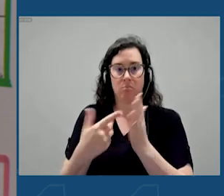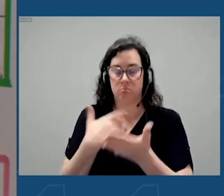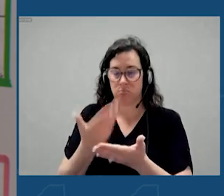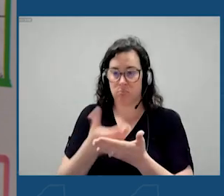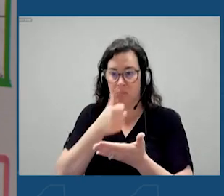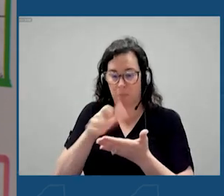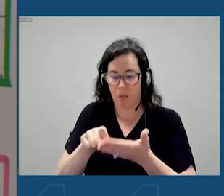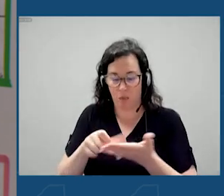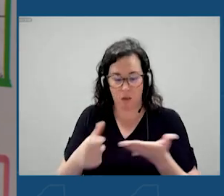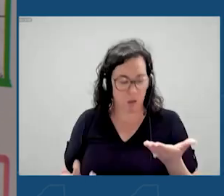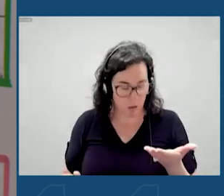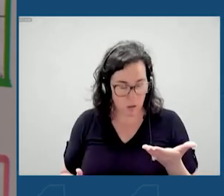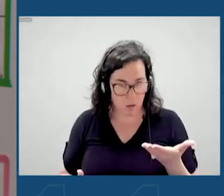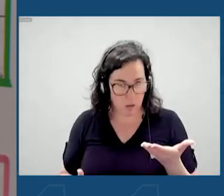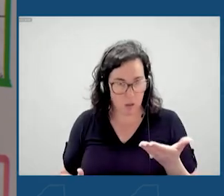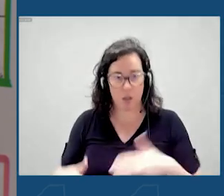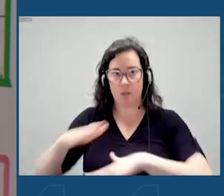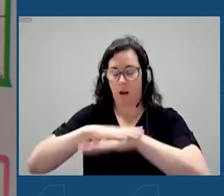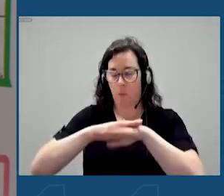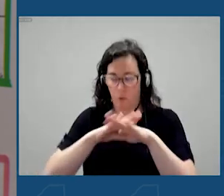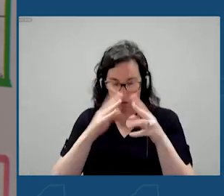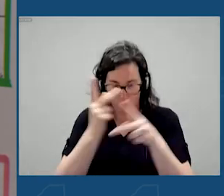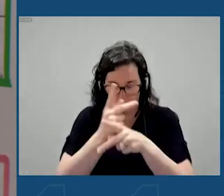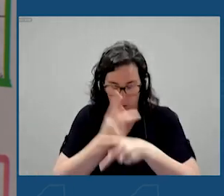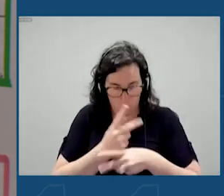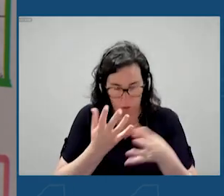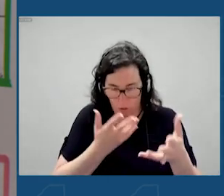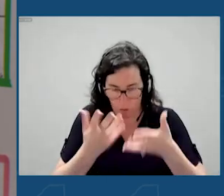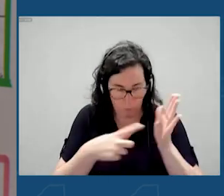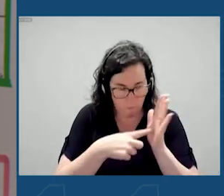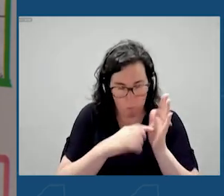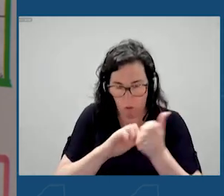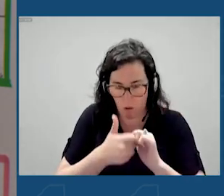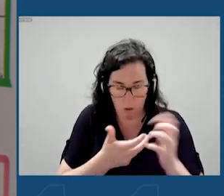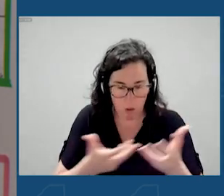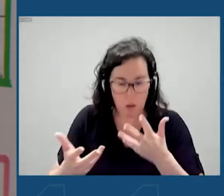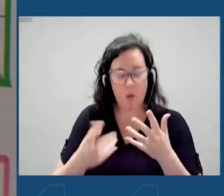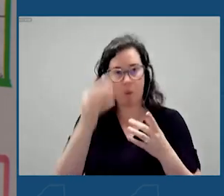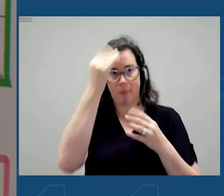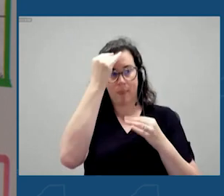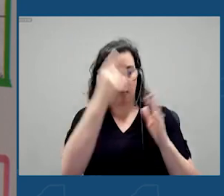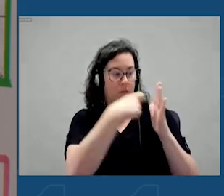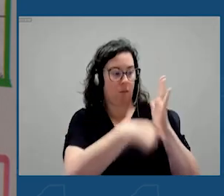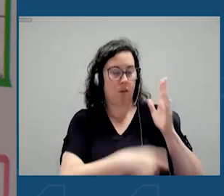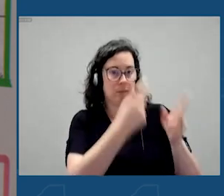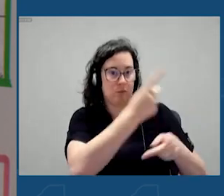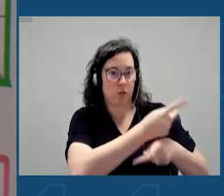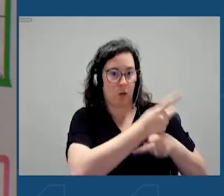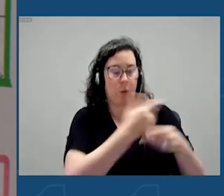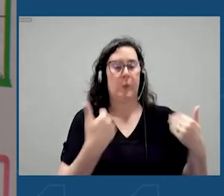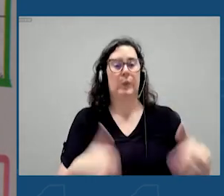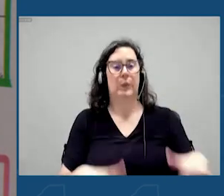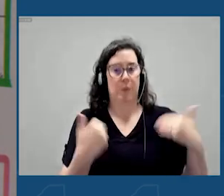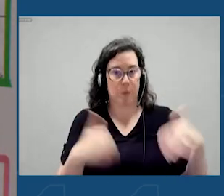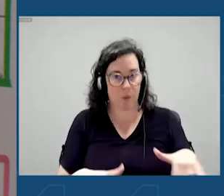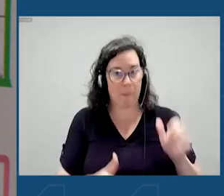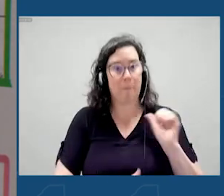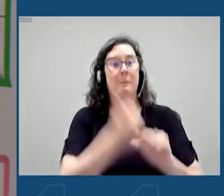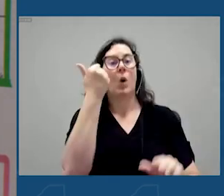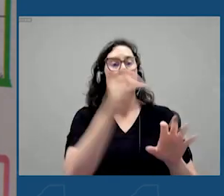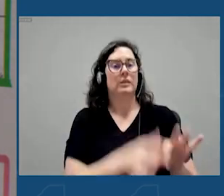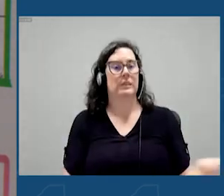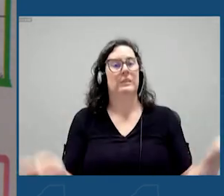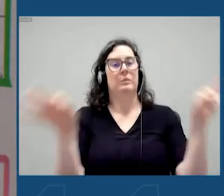this going to add up? And as Charlie said, you think about the cost of childcare. It is the most